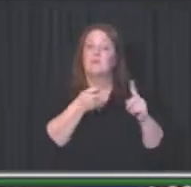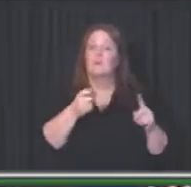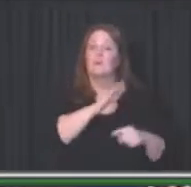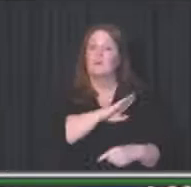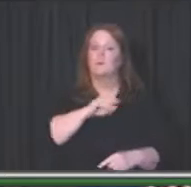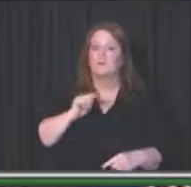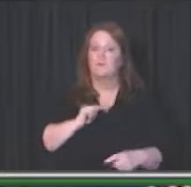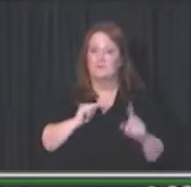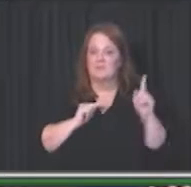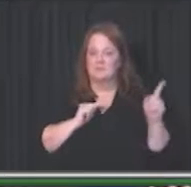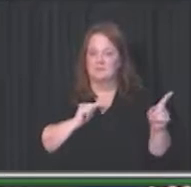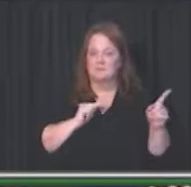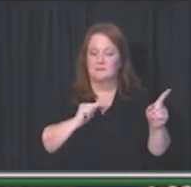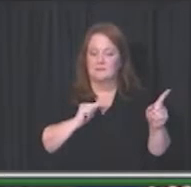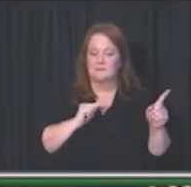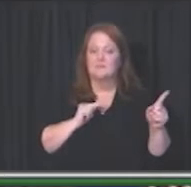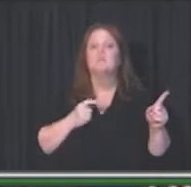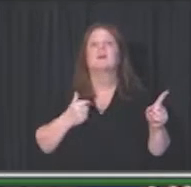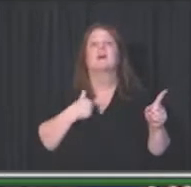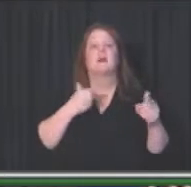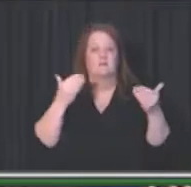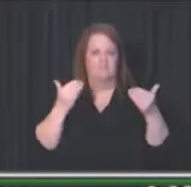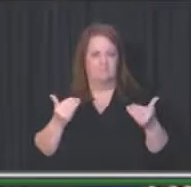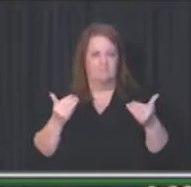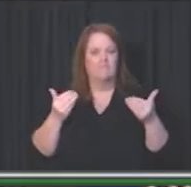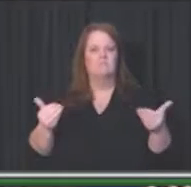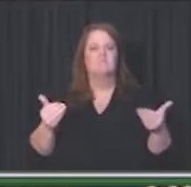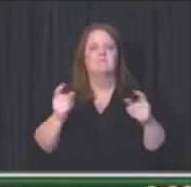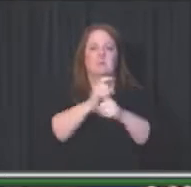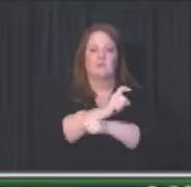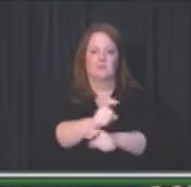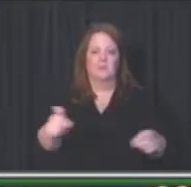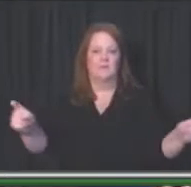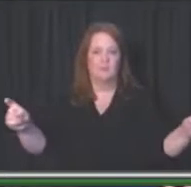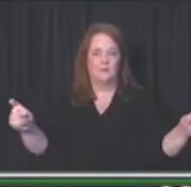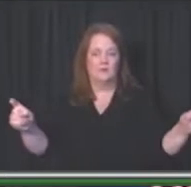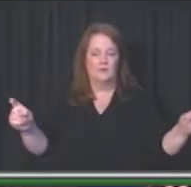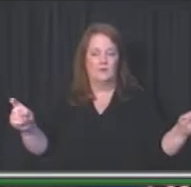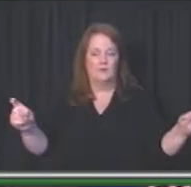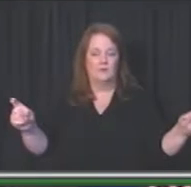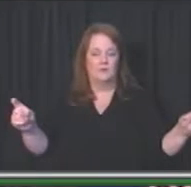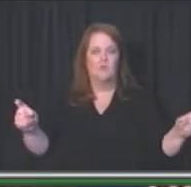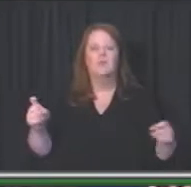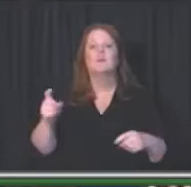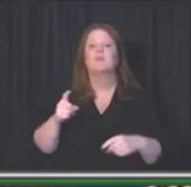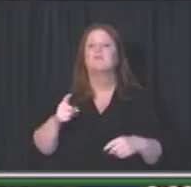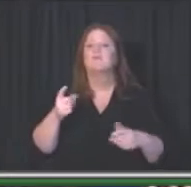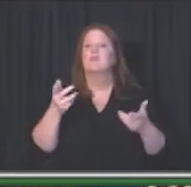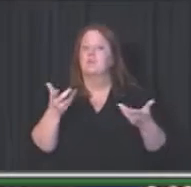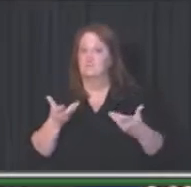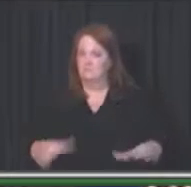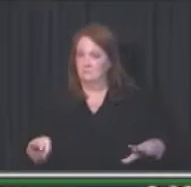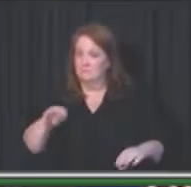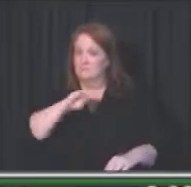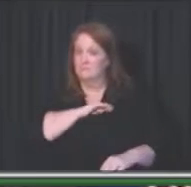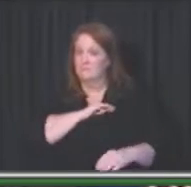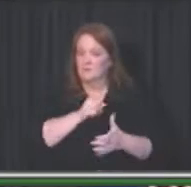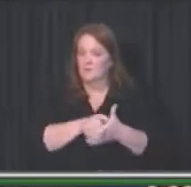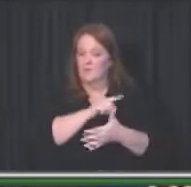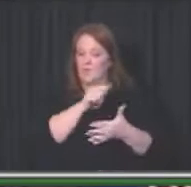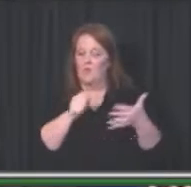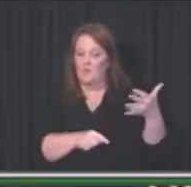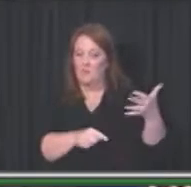Board of Trustees, I do hereby confer upon each of you who have satisfied the requirements